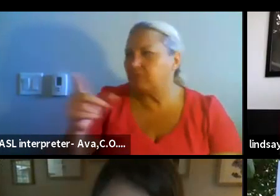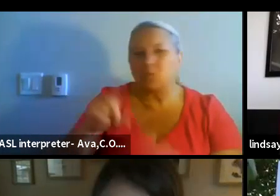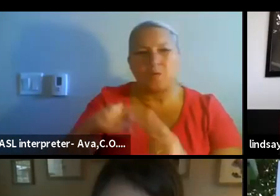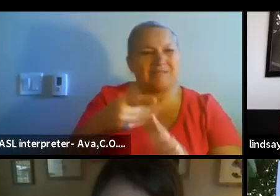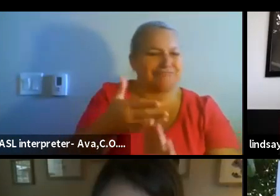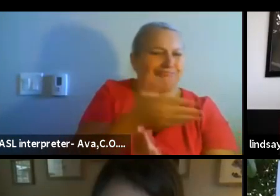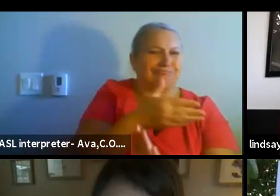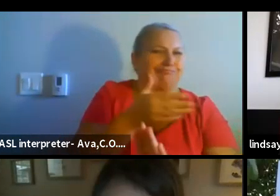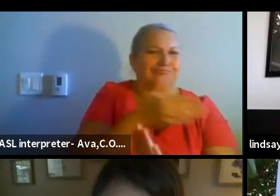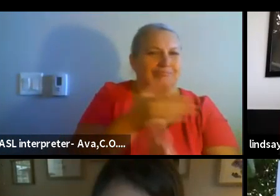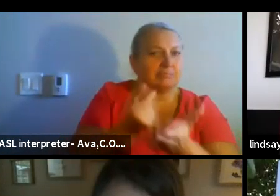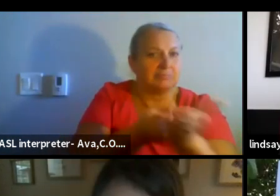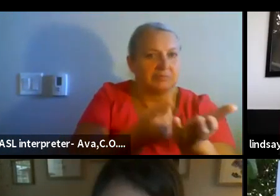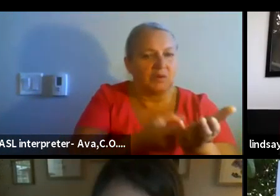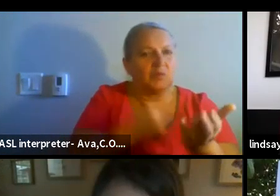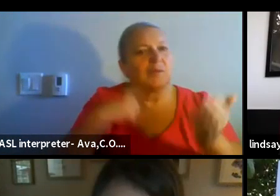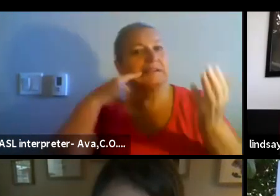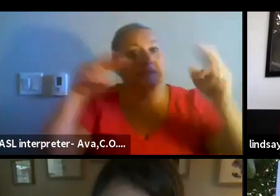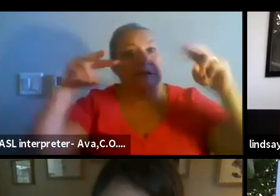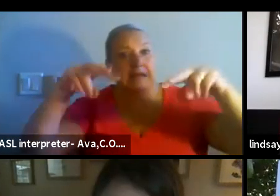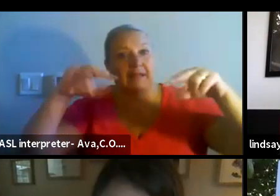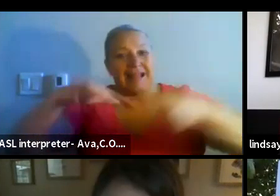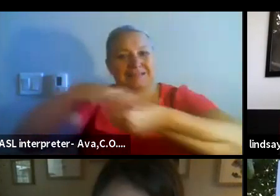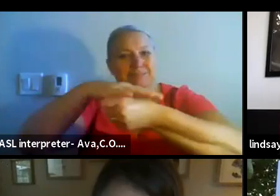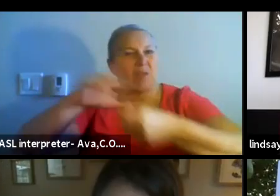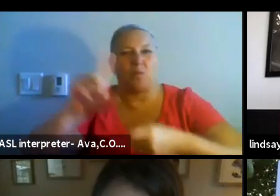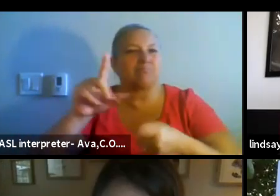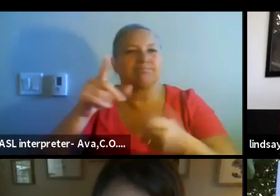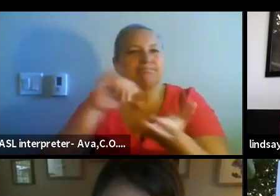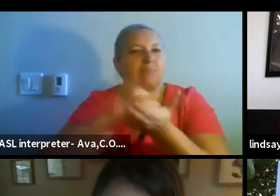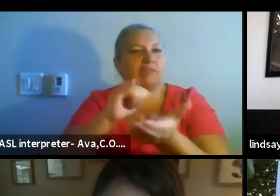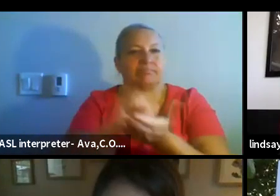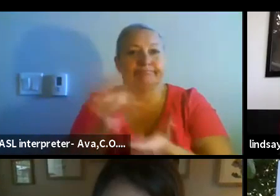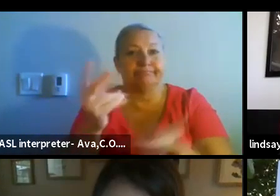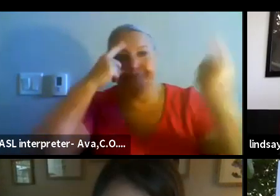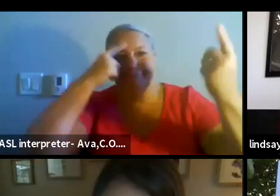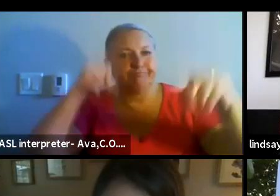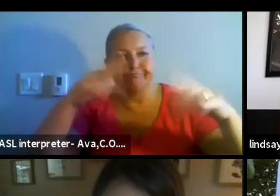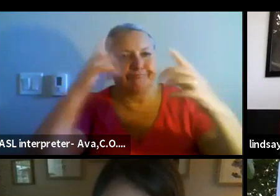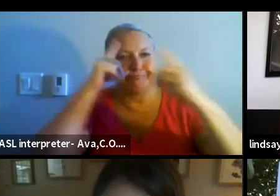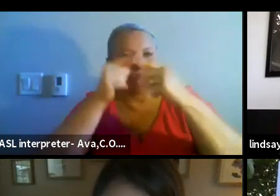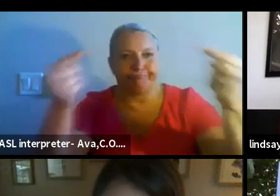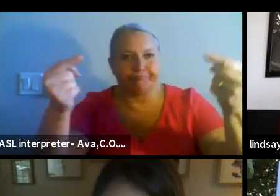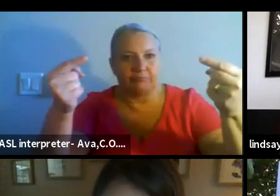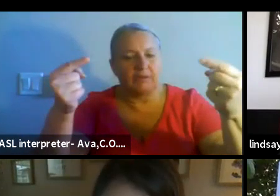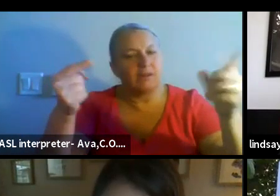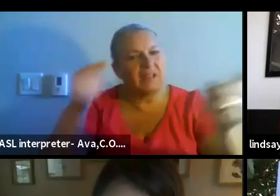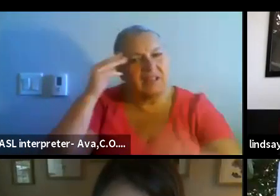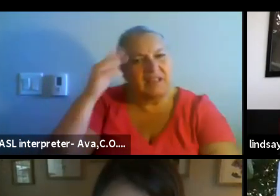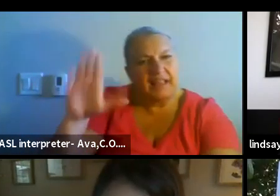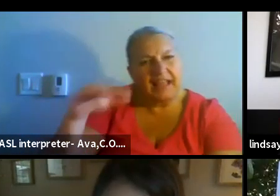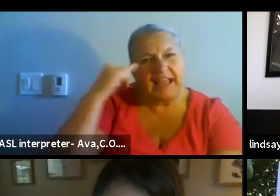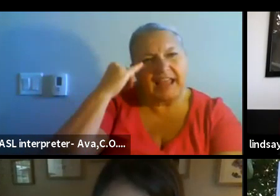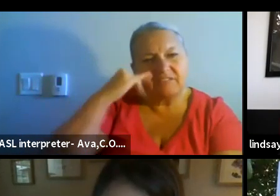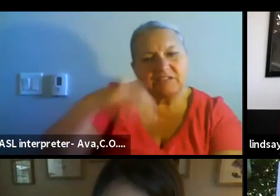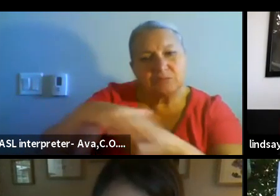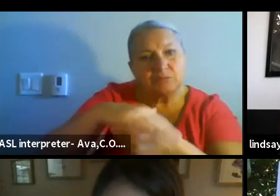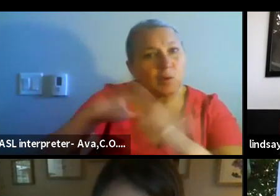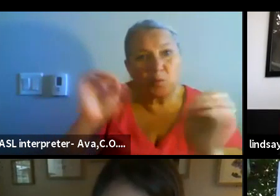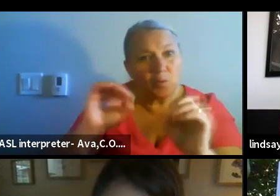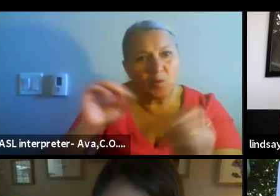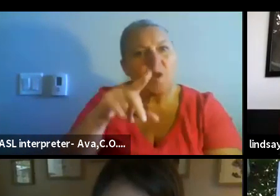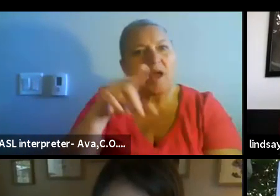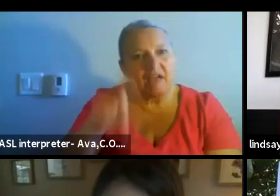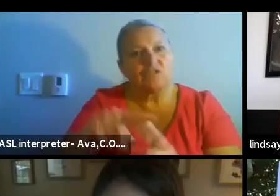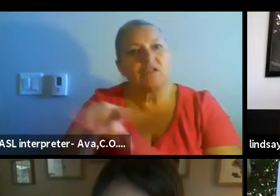in Irreconcilable Space, if you can't find a safe space, carve yourself a